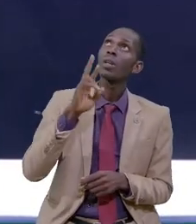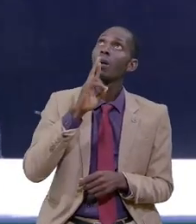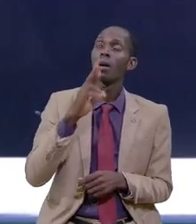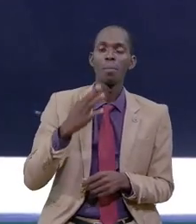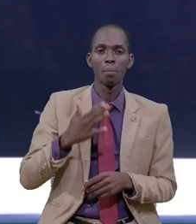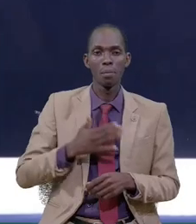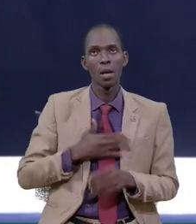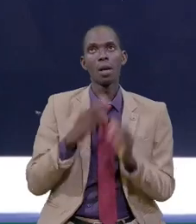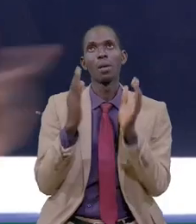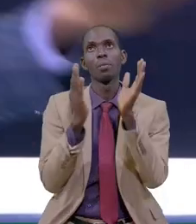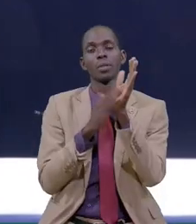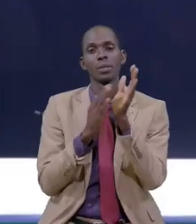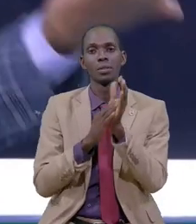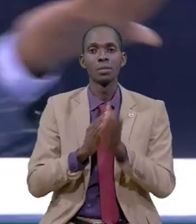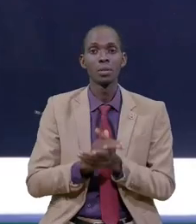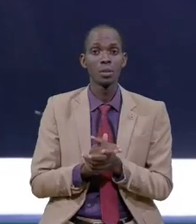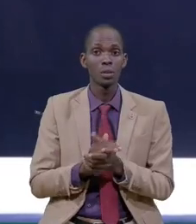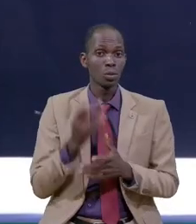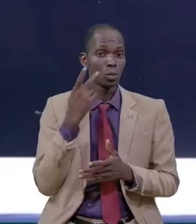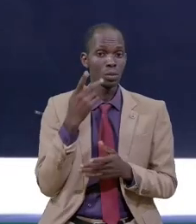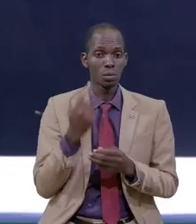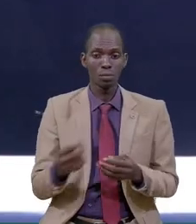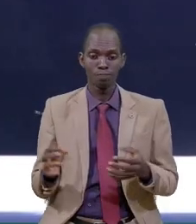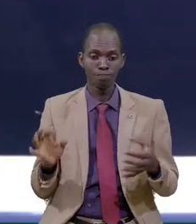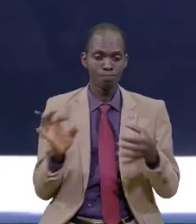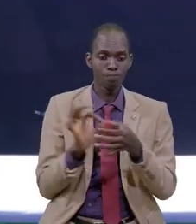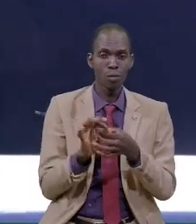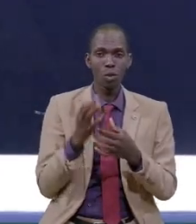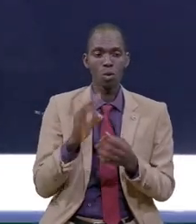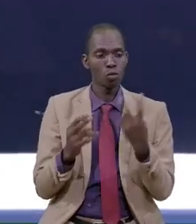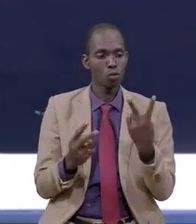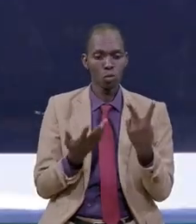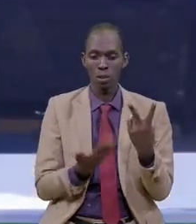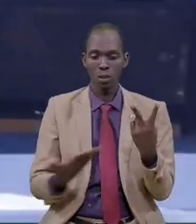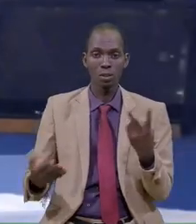praise. You see the combination of the two things there?